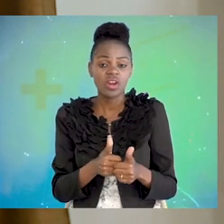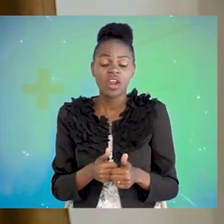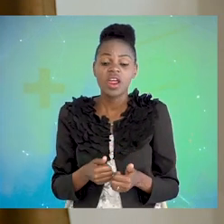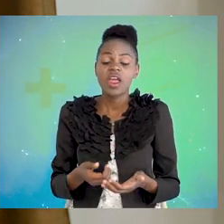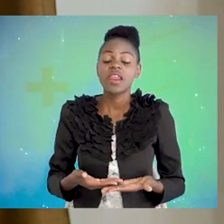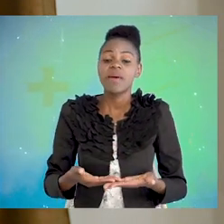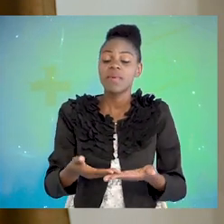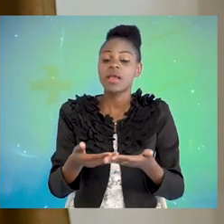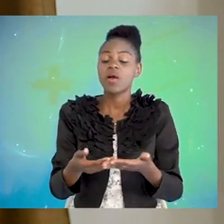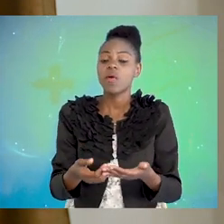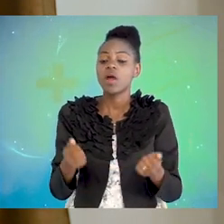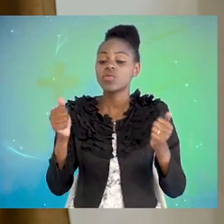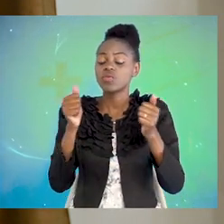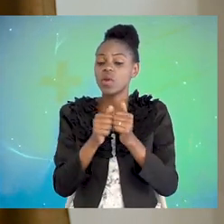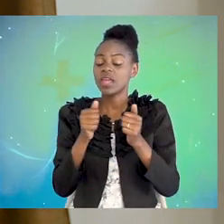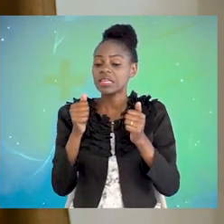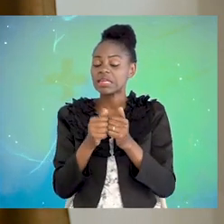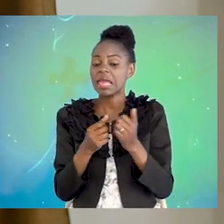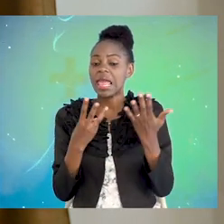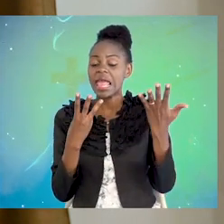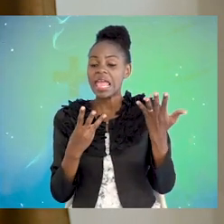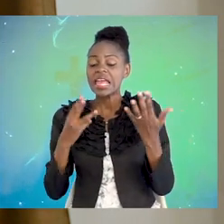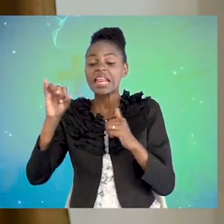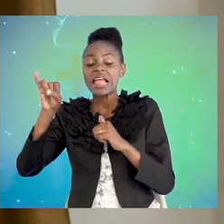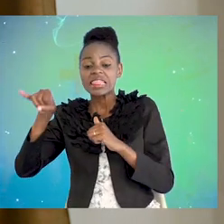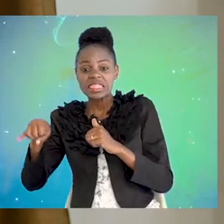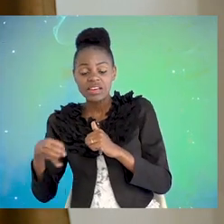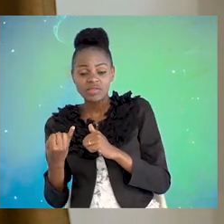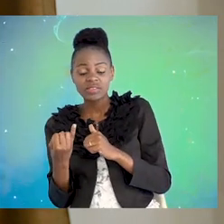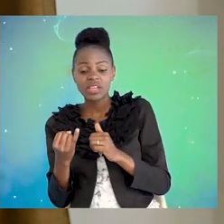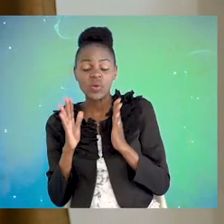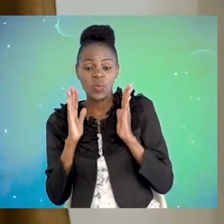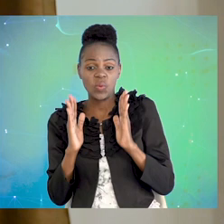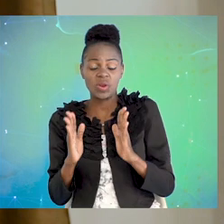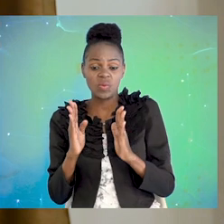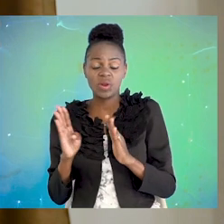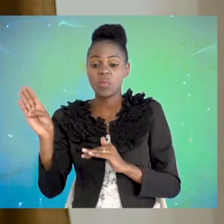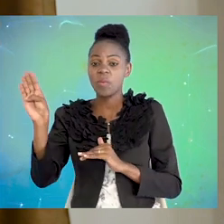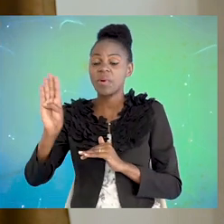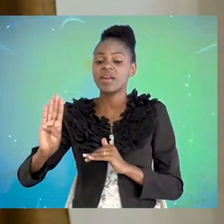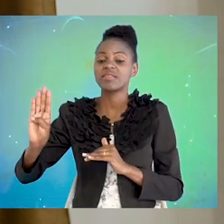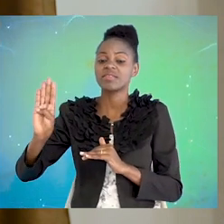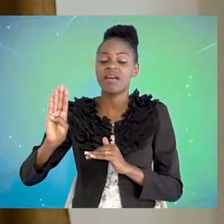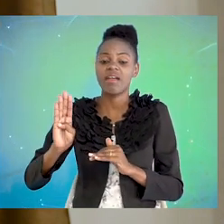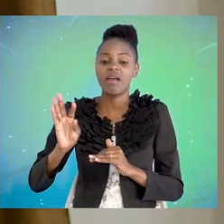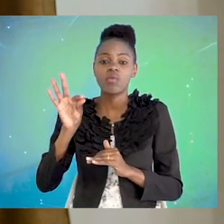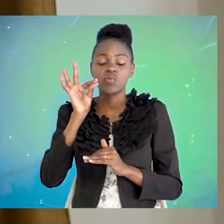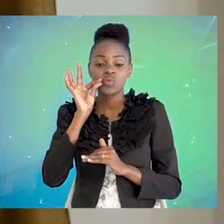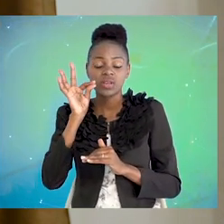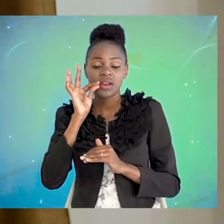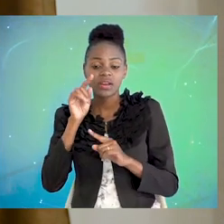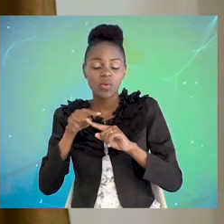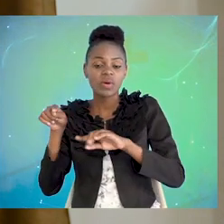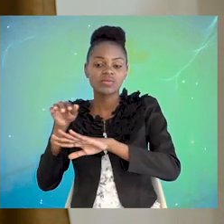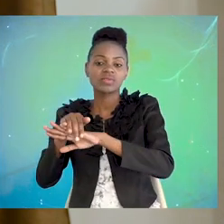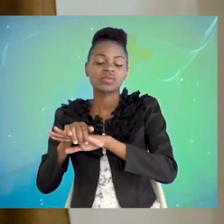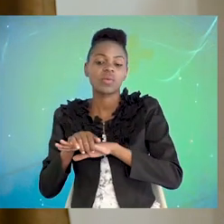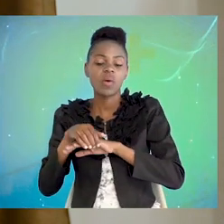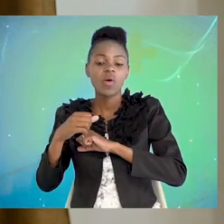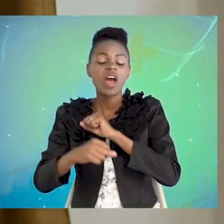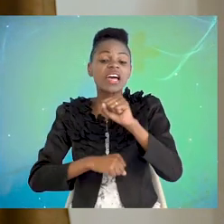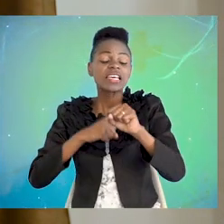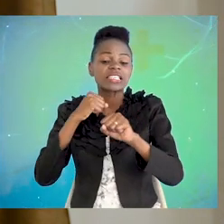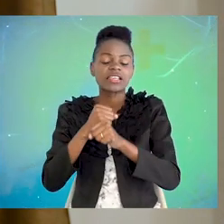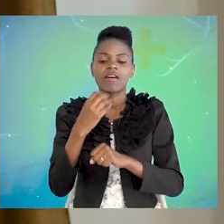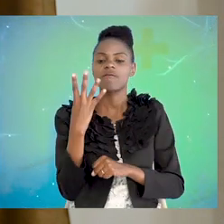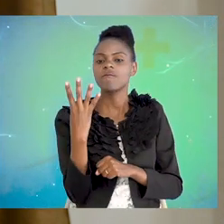children in Blantyre, in Durandi and Zingwangwa, and we've followed them up carefully for 4 years now. And what we found